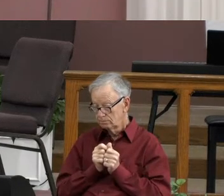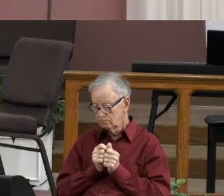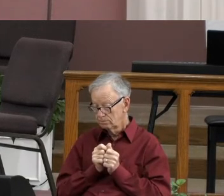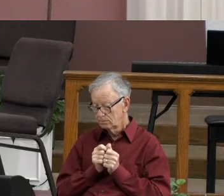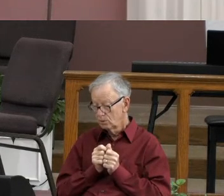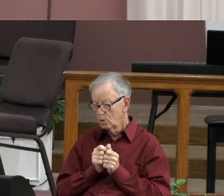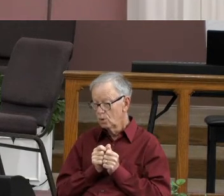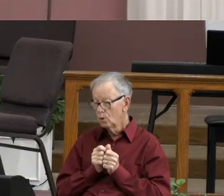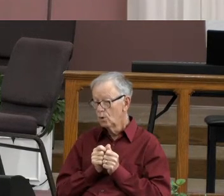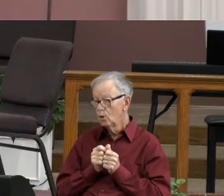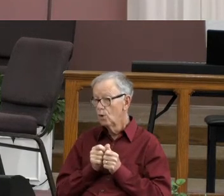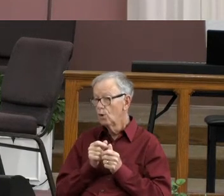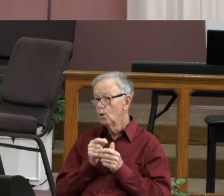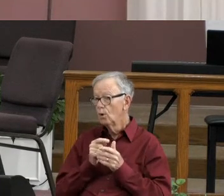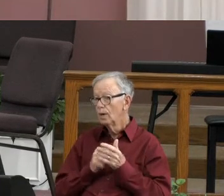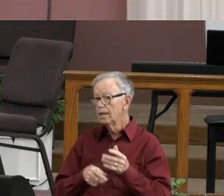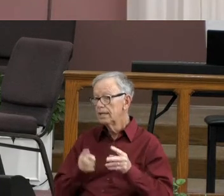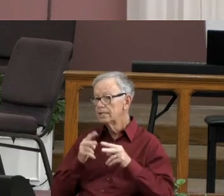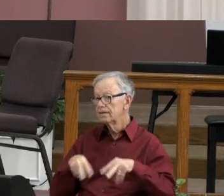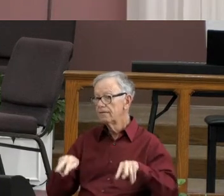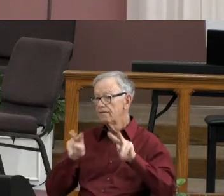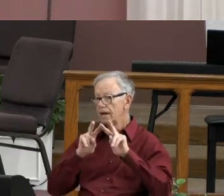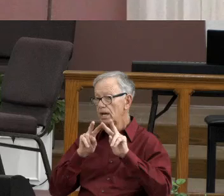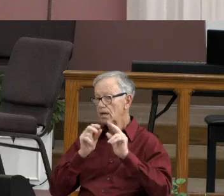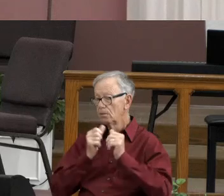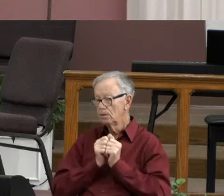What is of value?